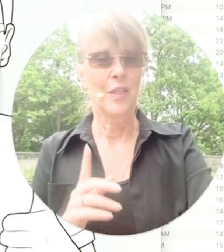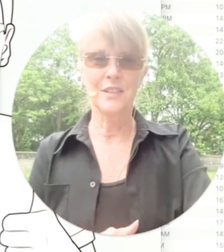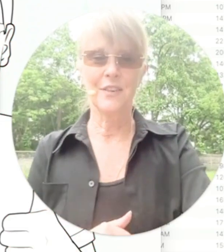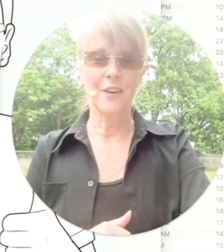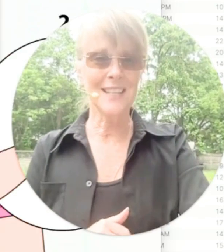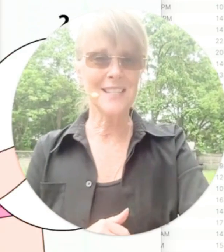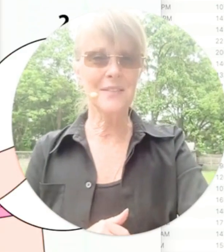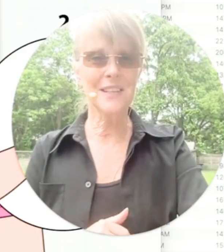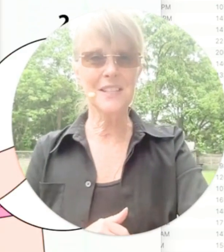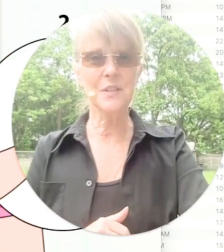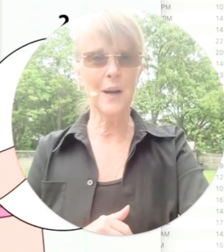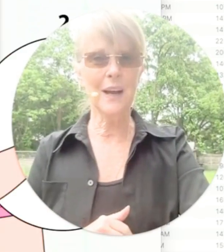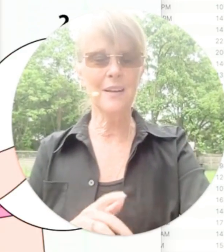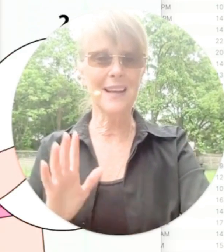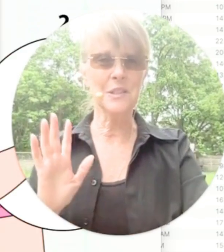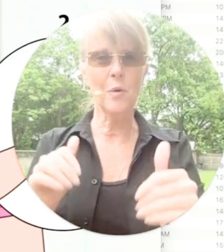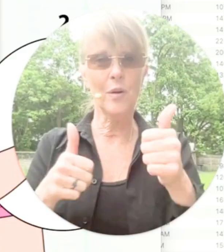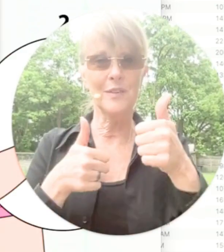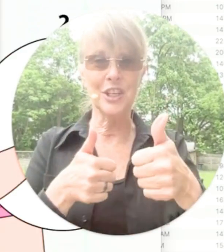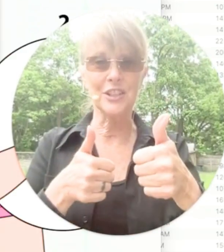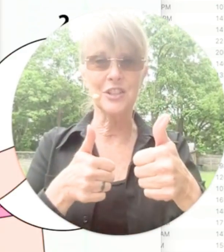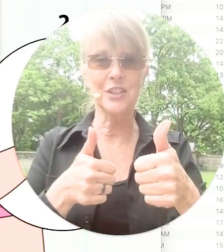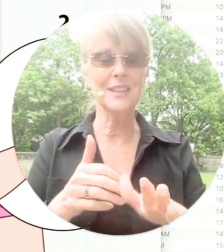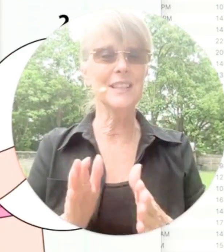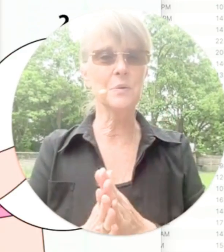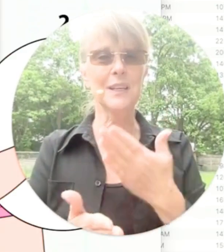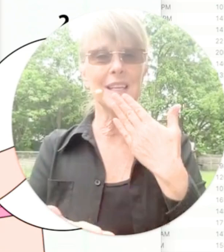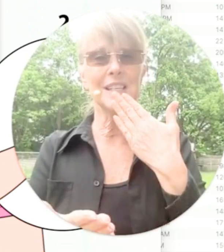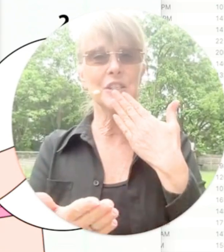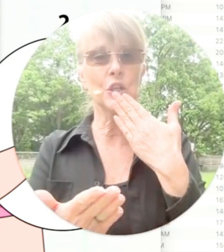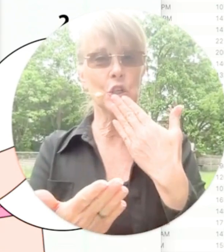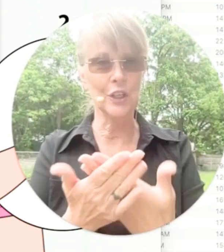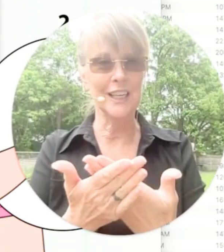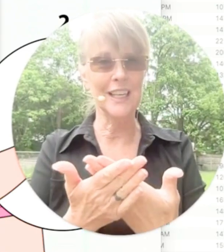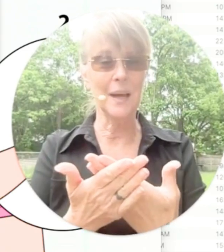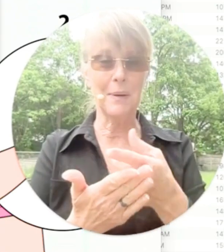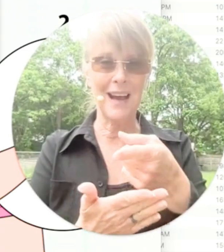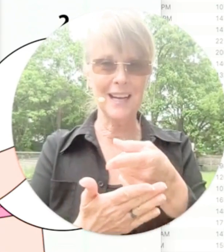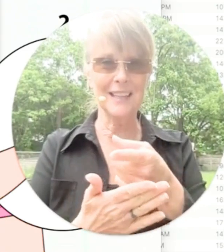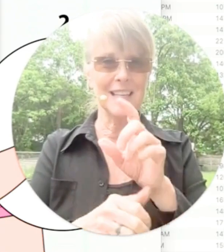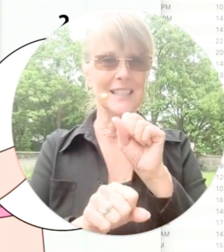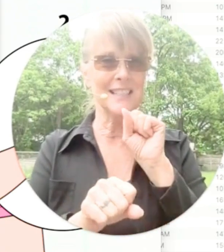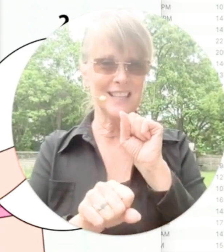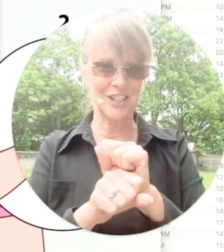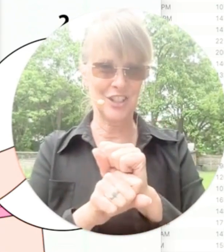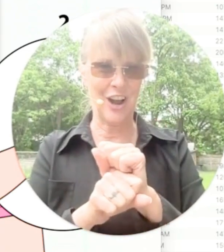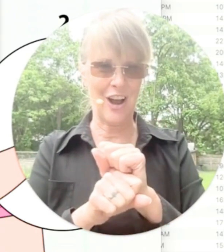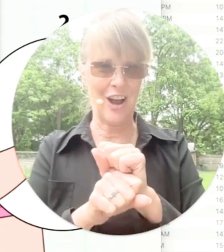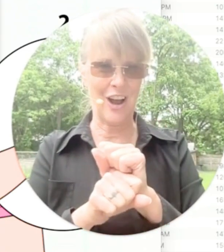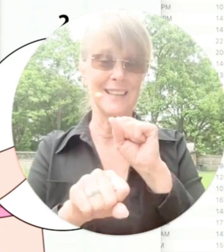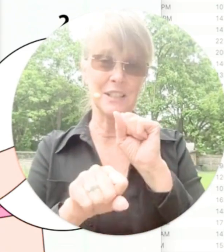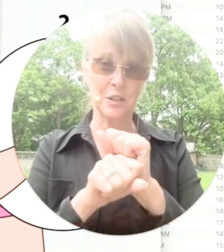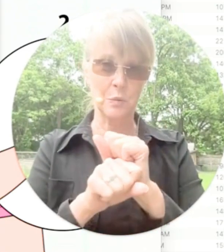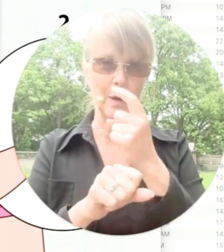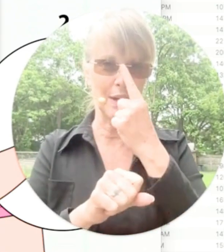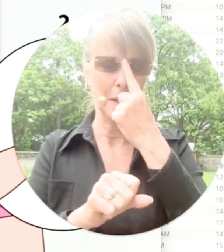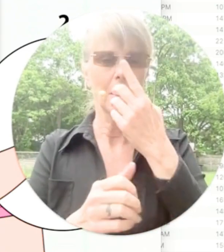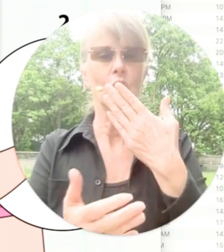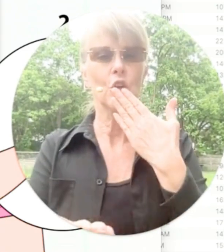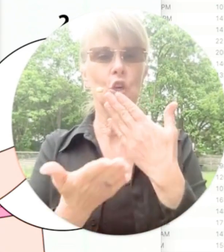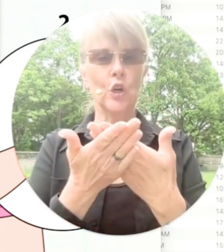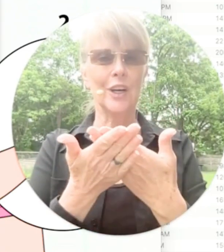There is a variance of this as well. That's more of a gesture. This one is good, and behind this it says job. This is